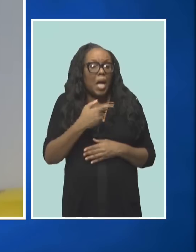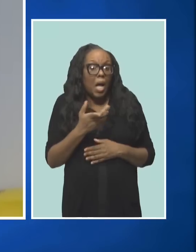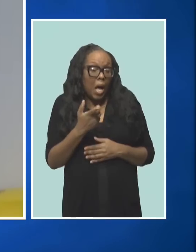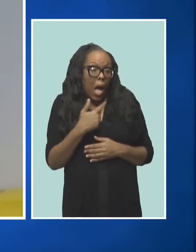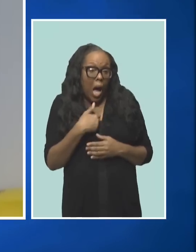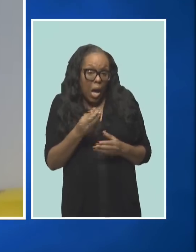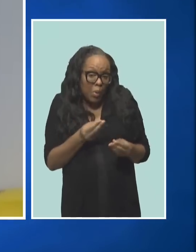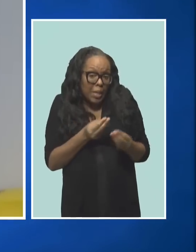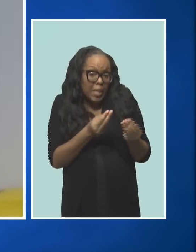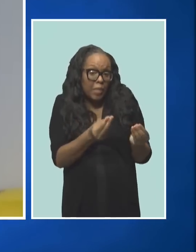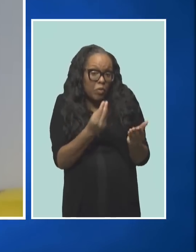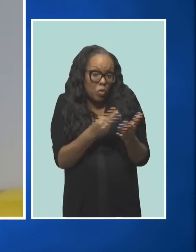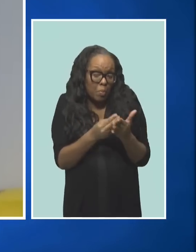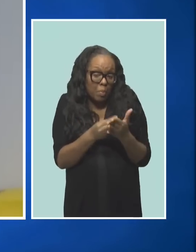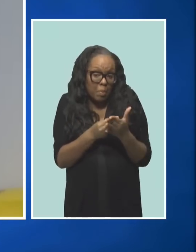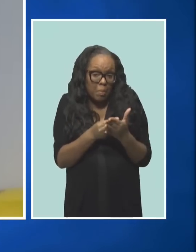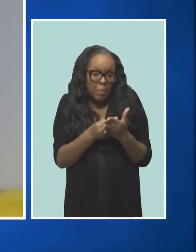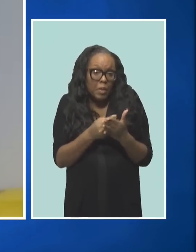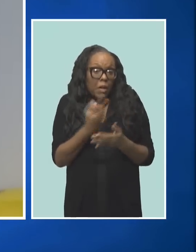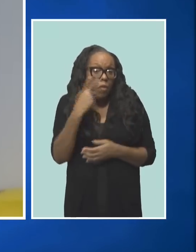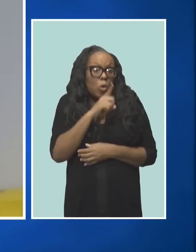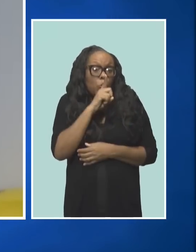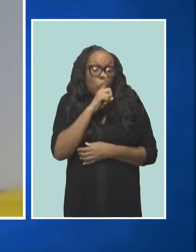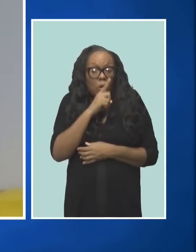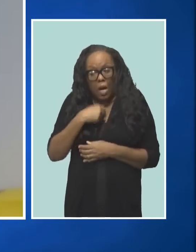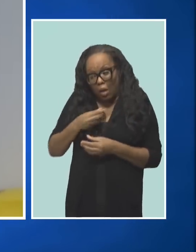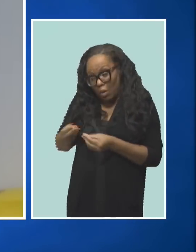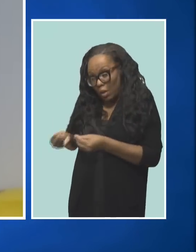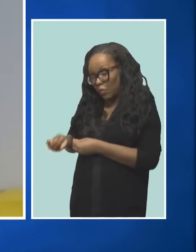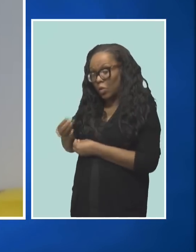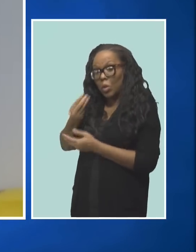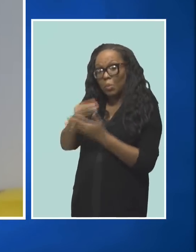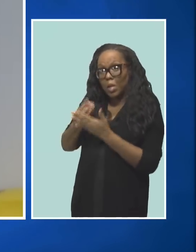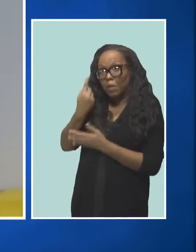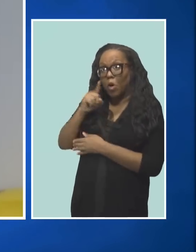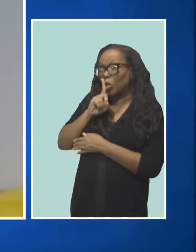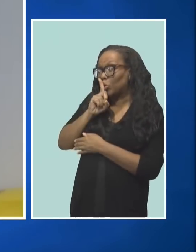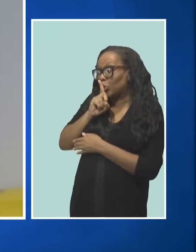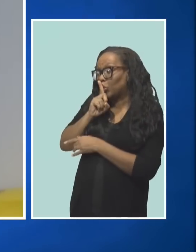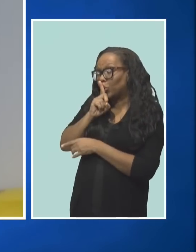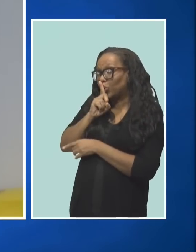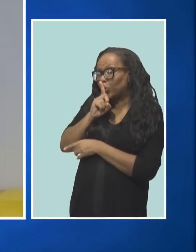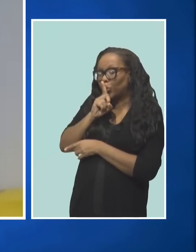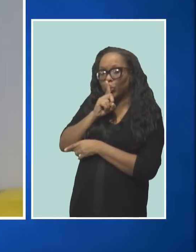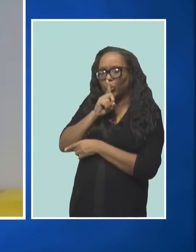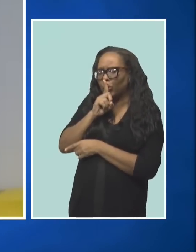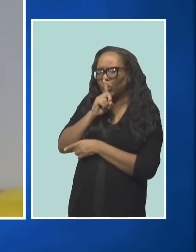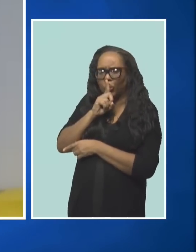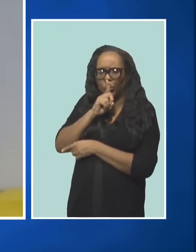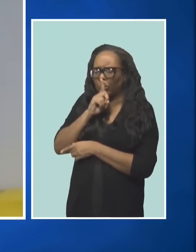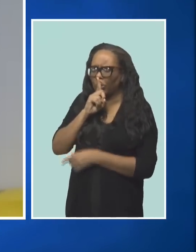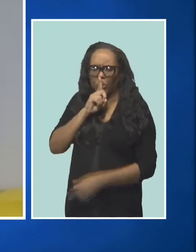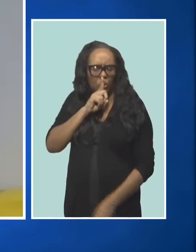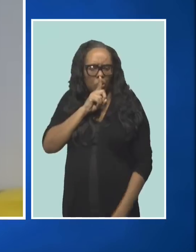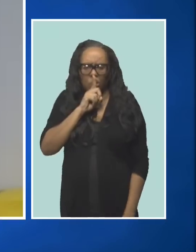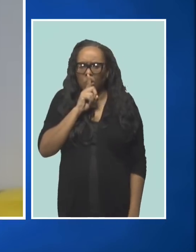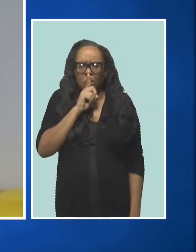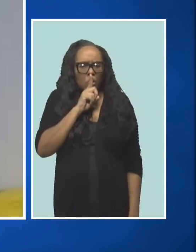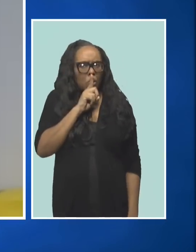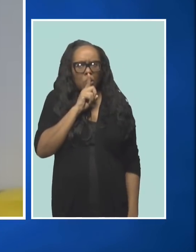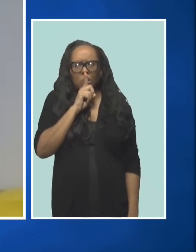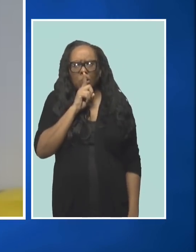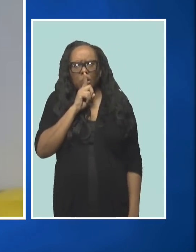sometimes for the rest of their lives. It is something which you have to understand that it becomes